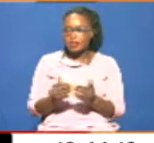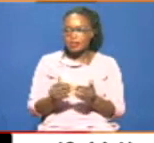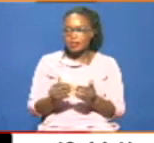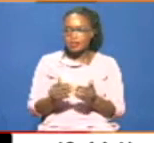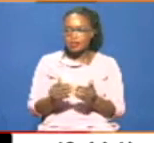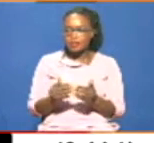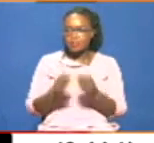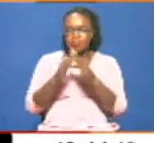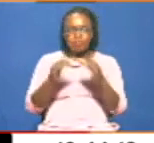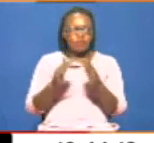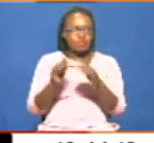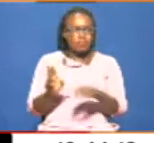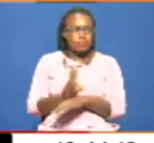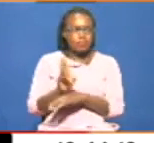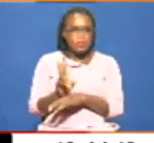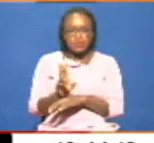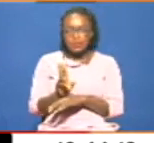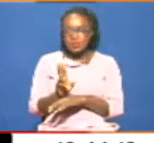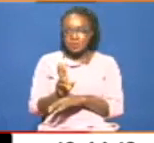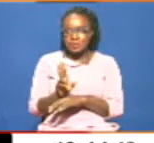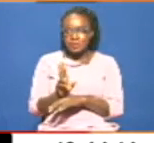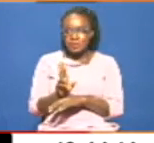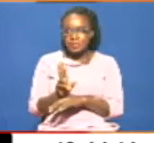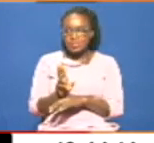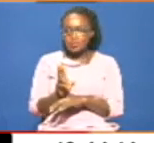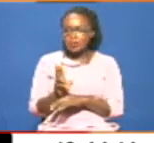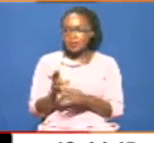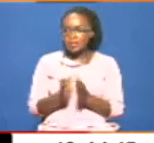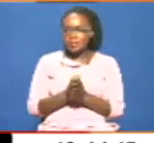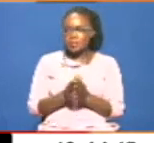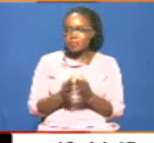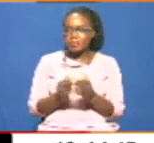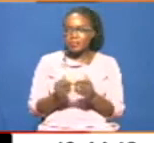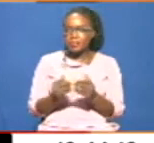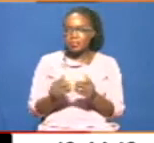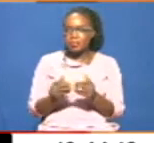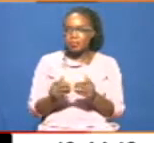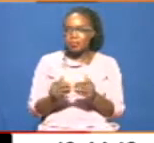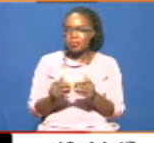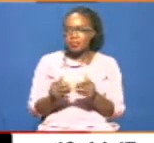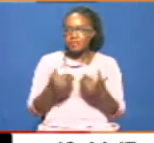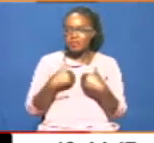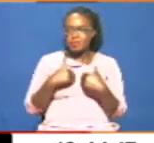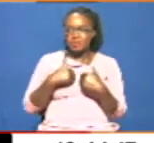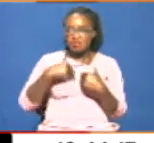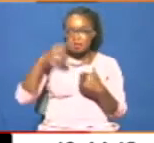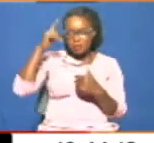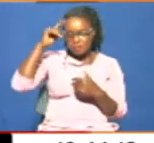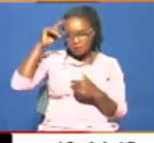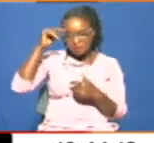Houses that are using Kuniokoa, that have adopted Kuniokoa and moved away from the three-stone fire, no longer have that black soot